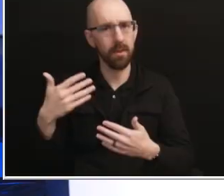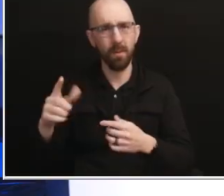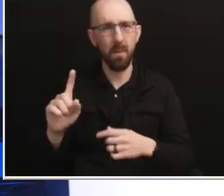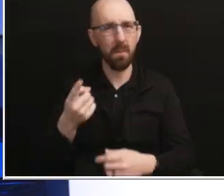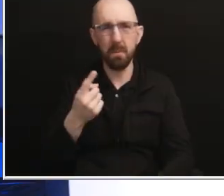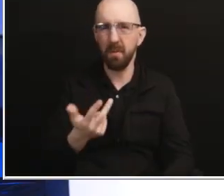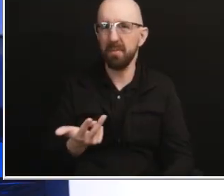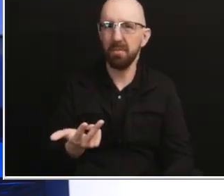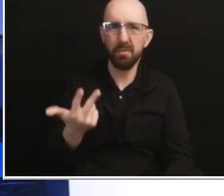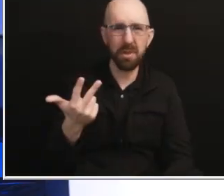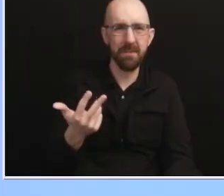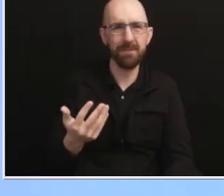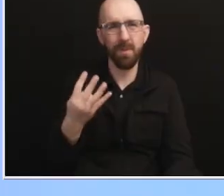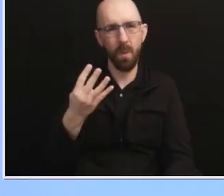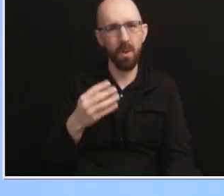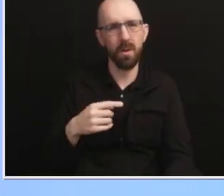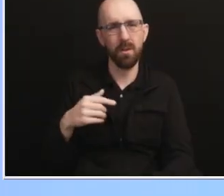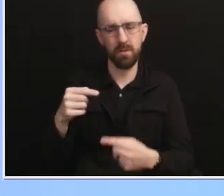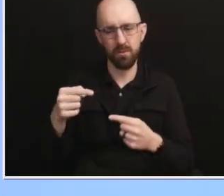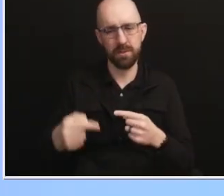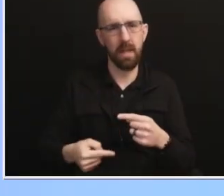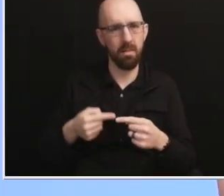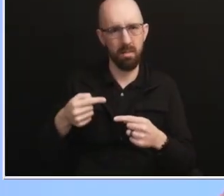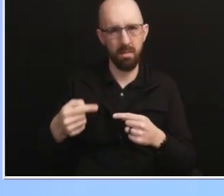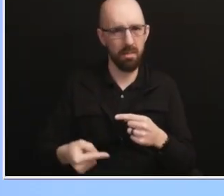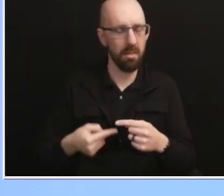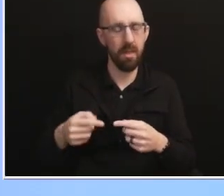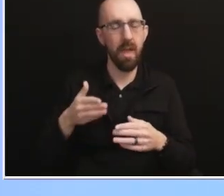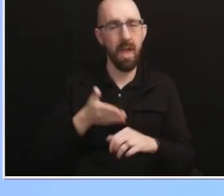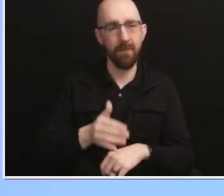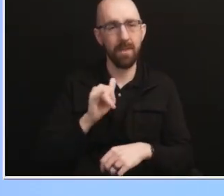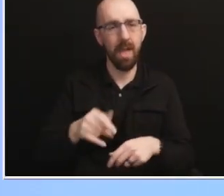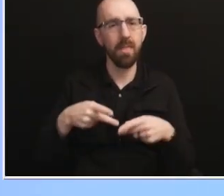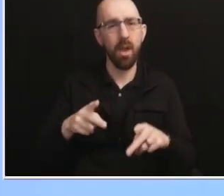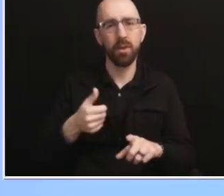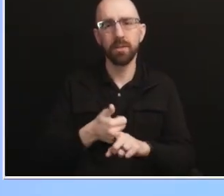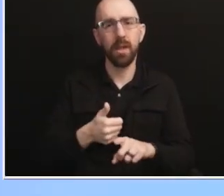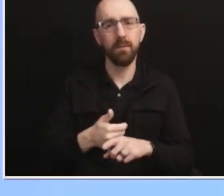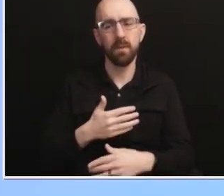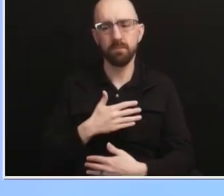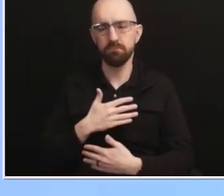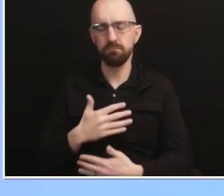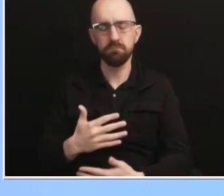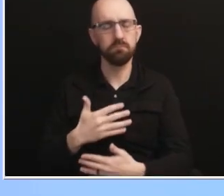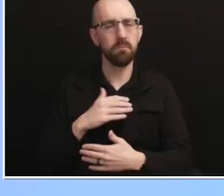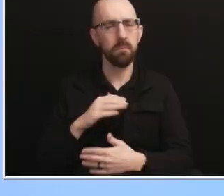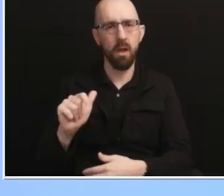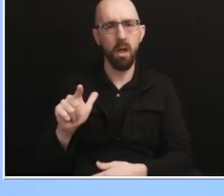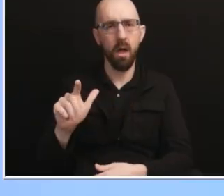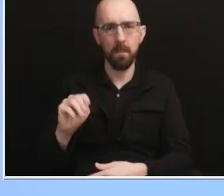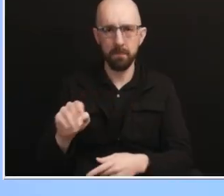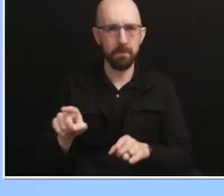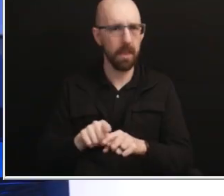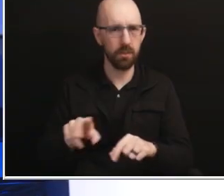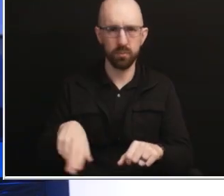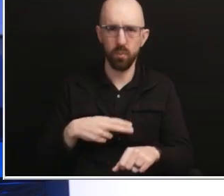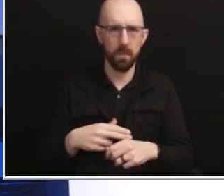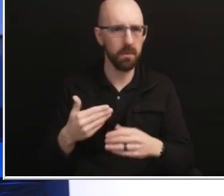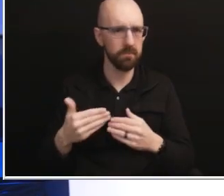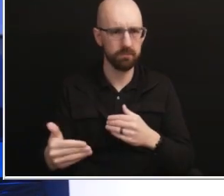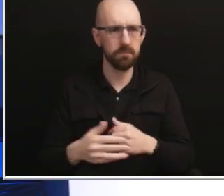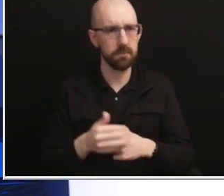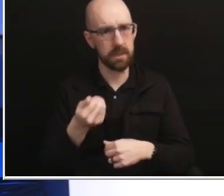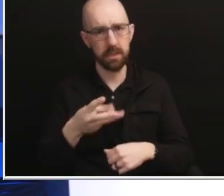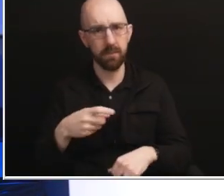4 sets of that. And then from there, allow yourself to just breathe calmly as you normally would. I do that several times a day if you need